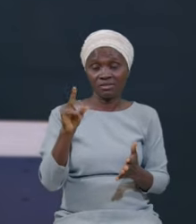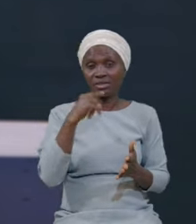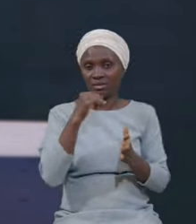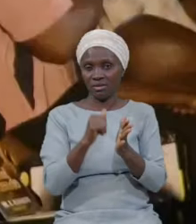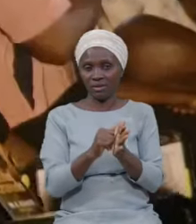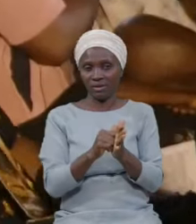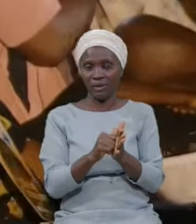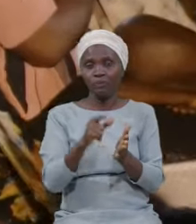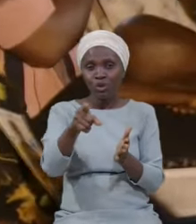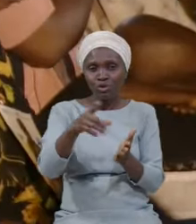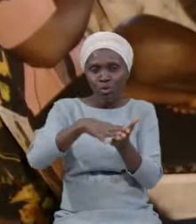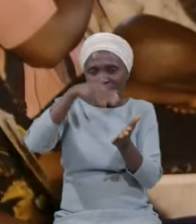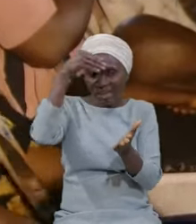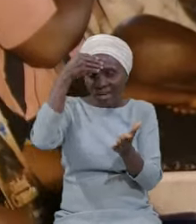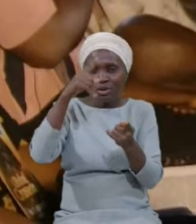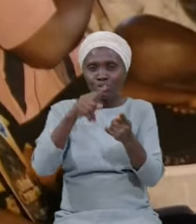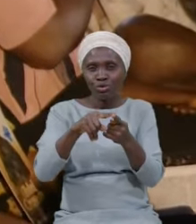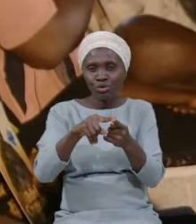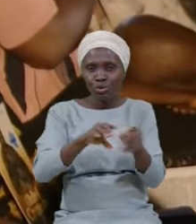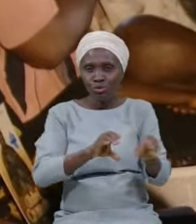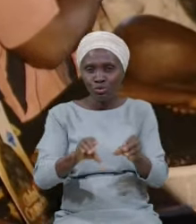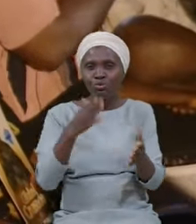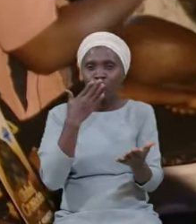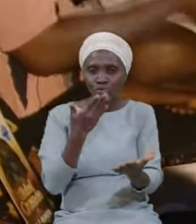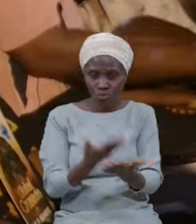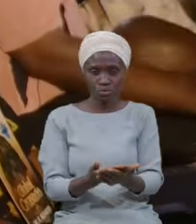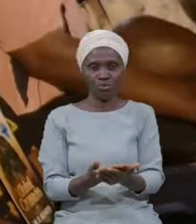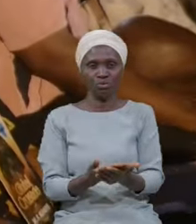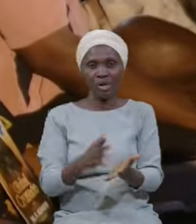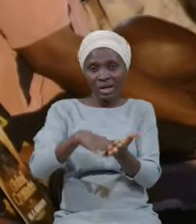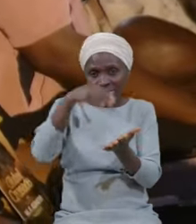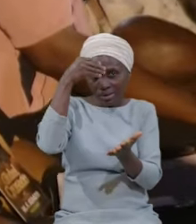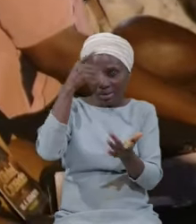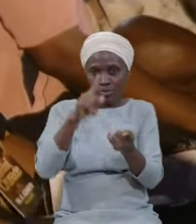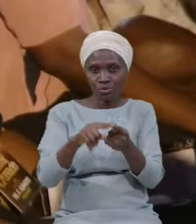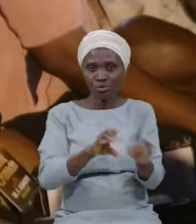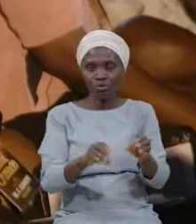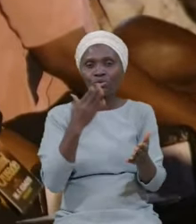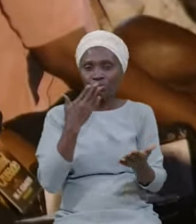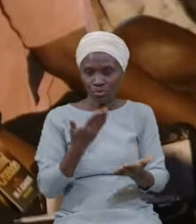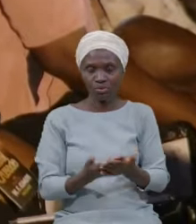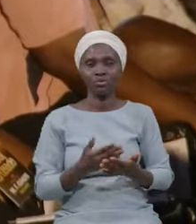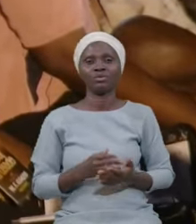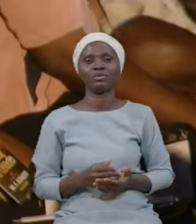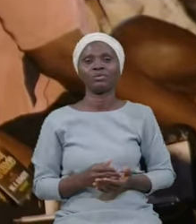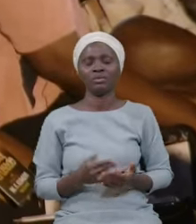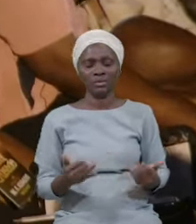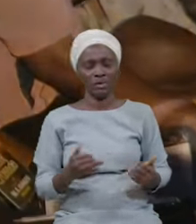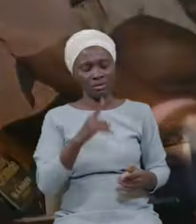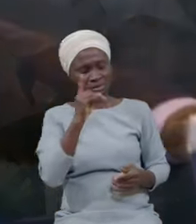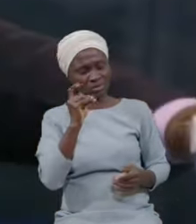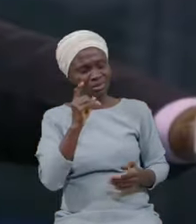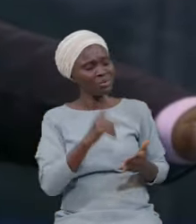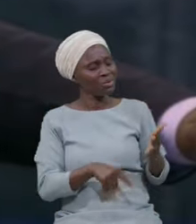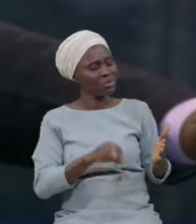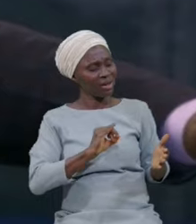do well. Learn to do well. What do I learn? You know, you've been praying in the